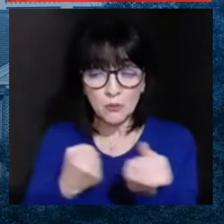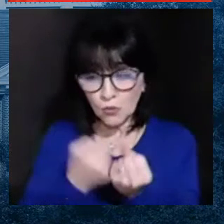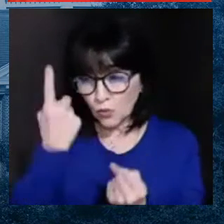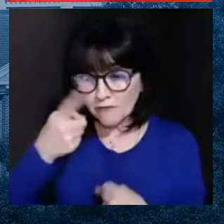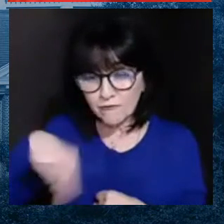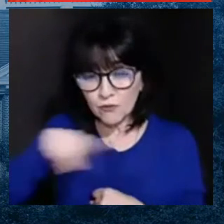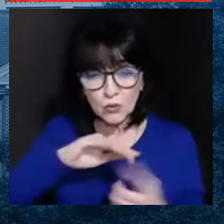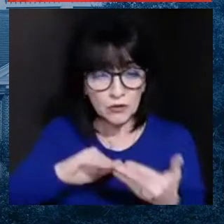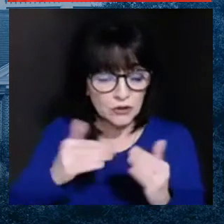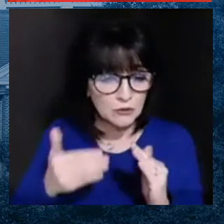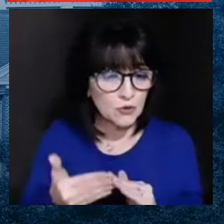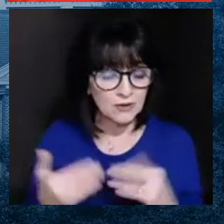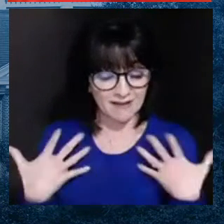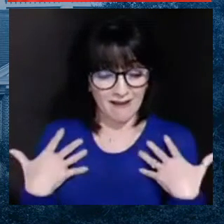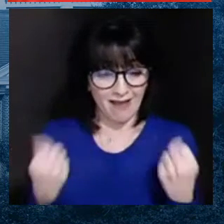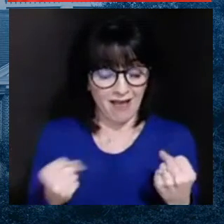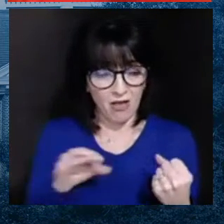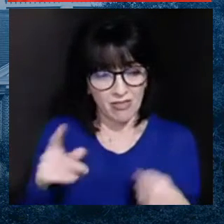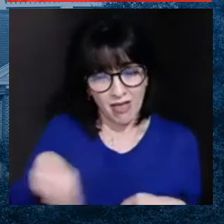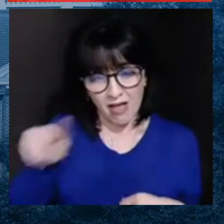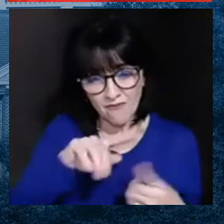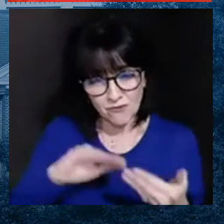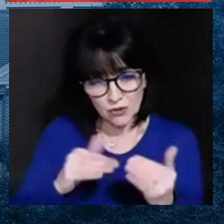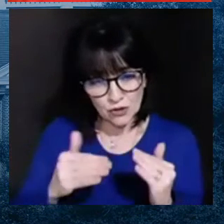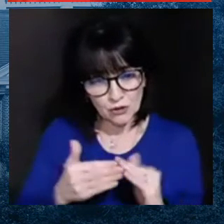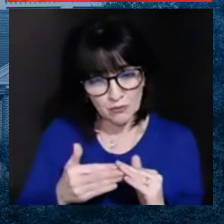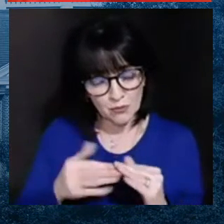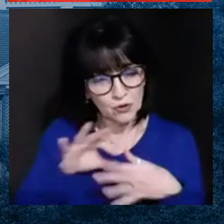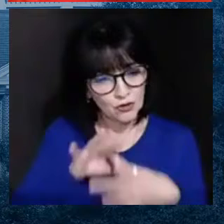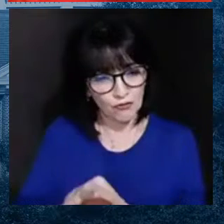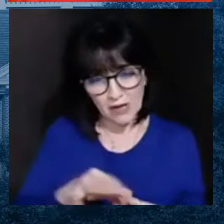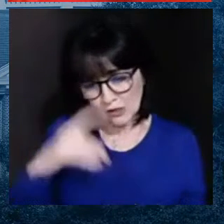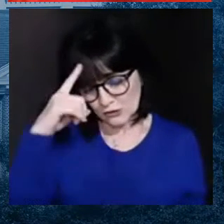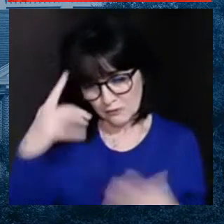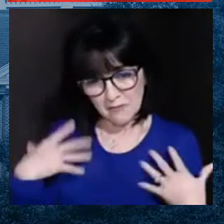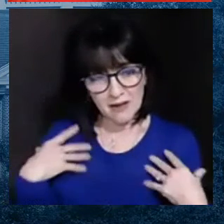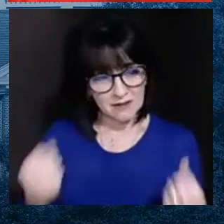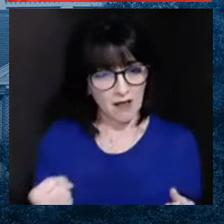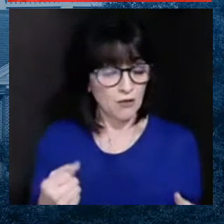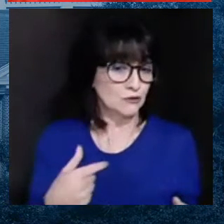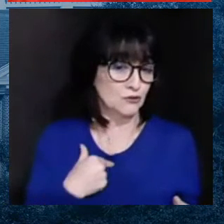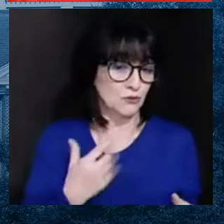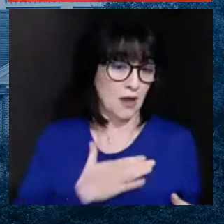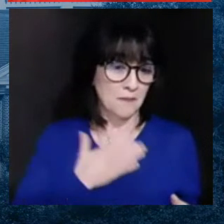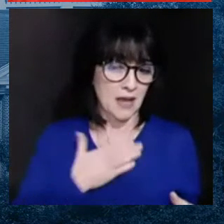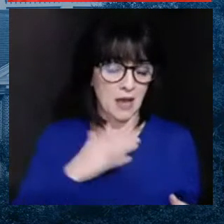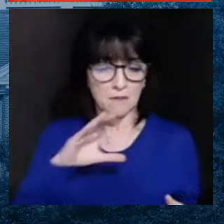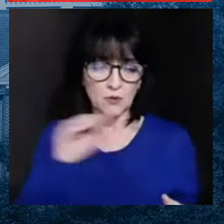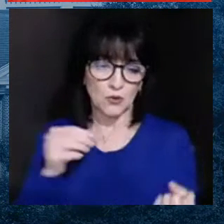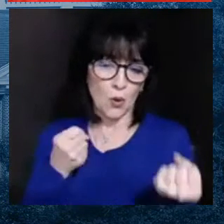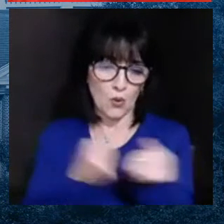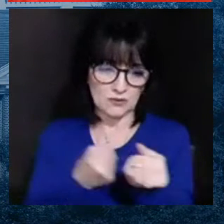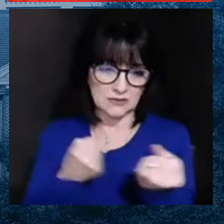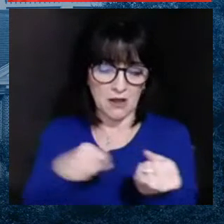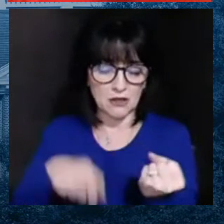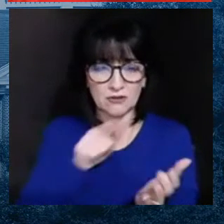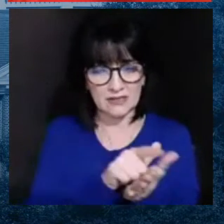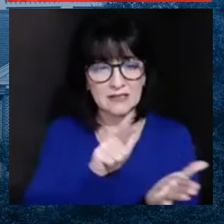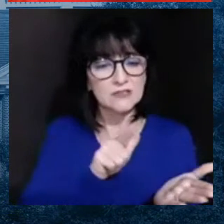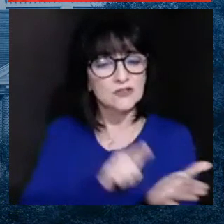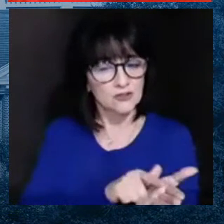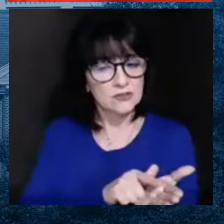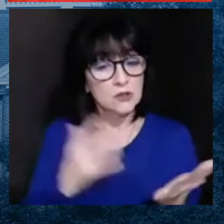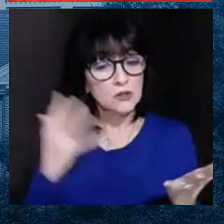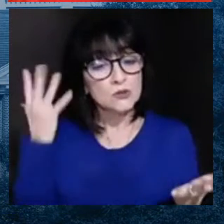so honored and so thankful to be able to co-sponsor this legislation, just to give a simple thank you to the people who change people's lives every